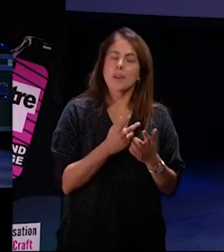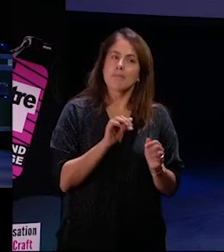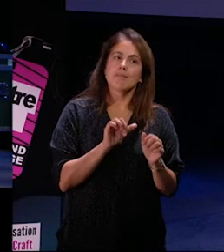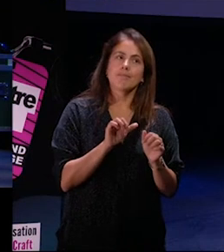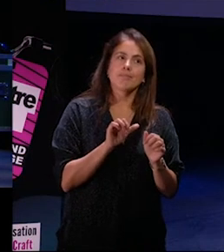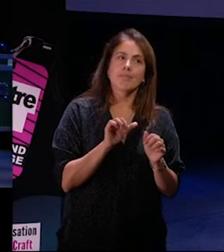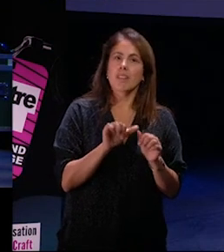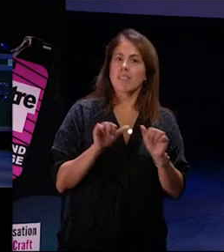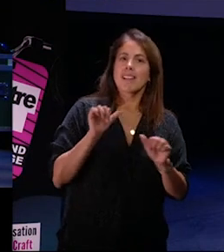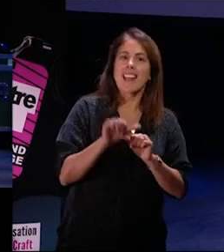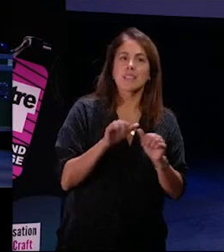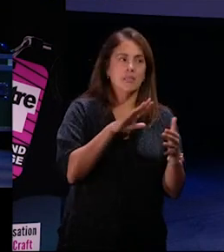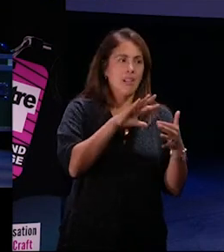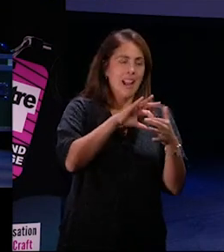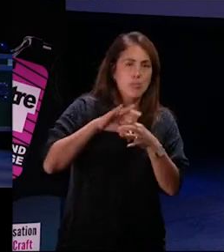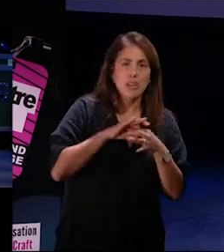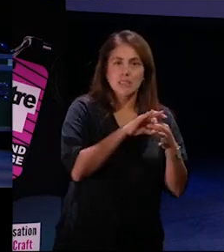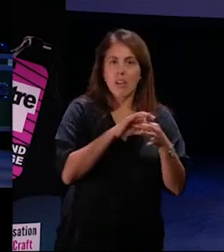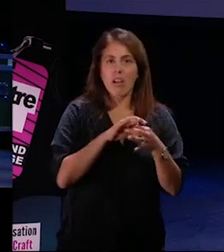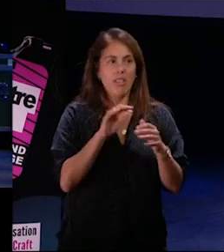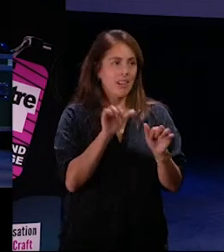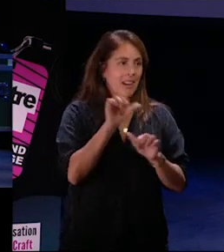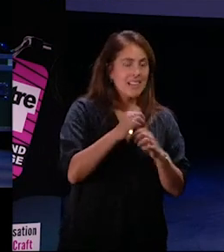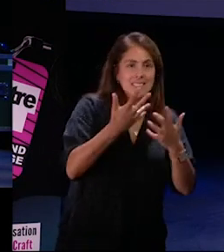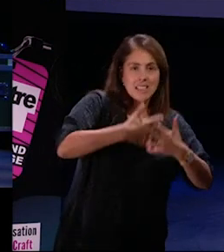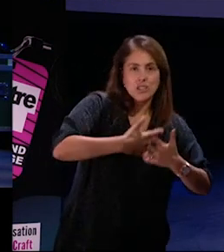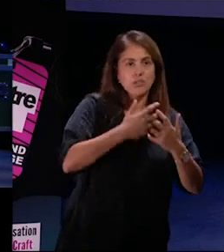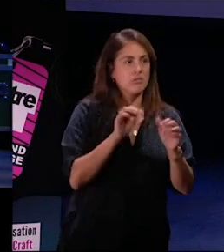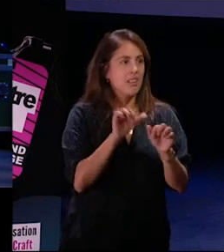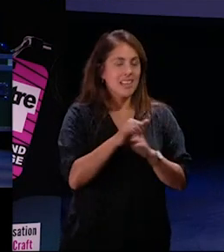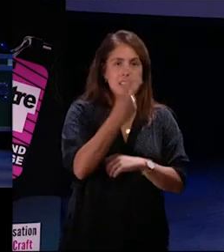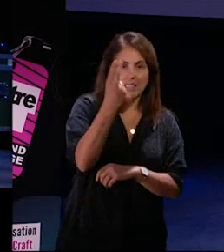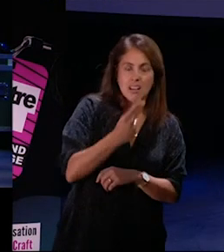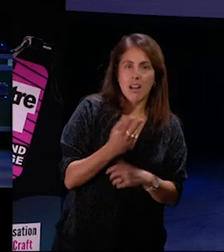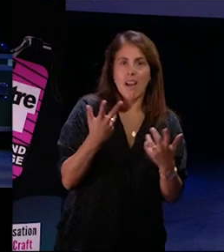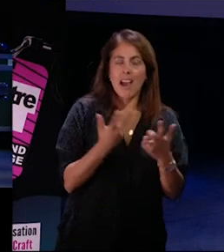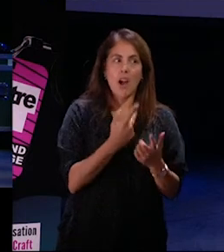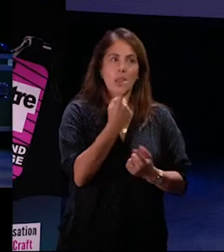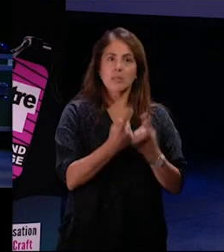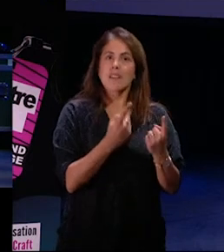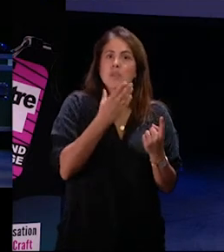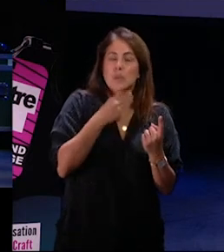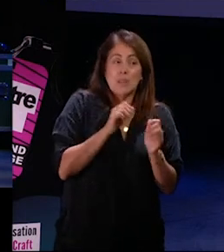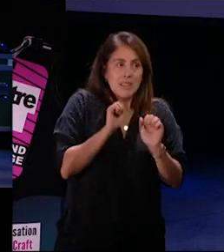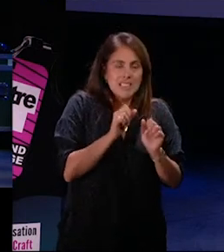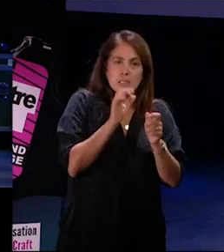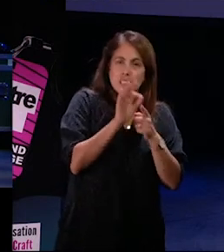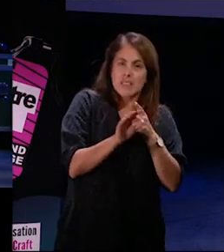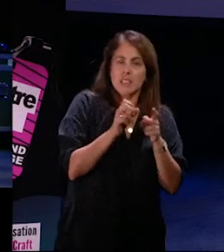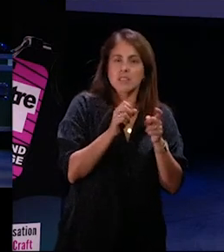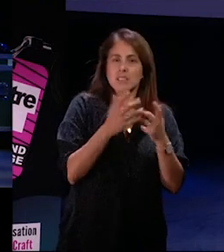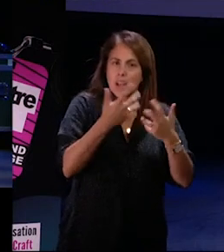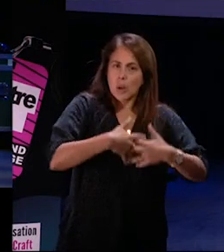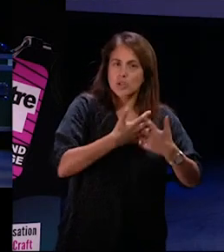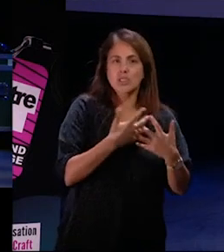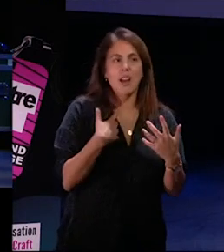next collaborator, the next technician, the next designer, to be able to use this style of technology to be able to